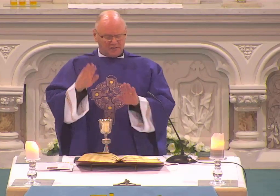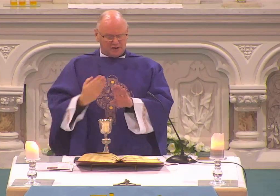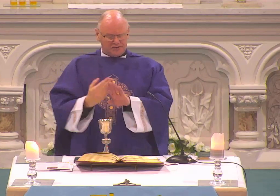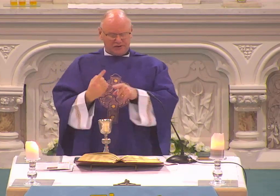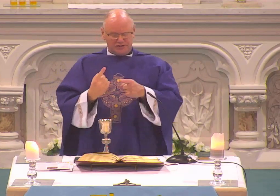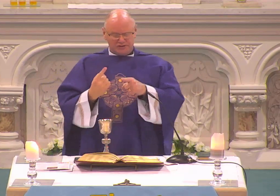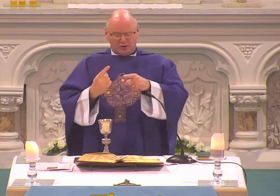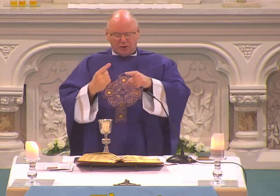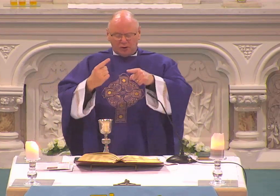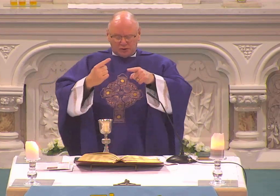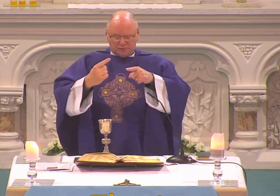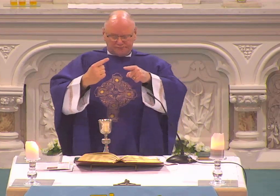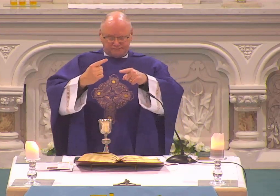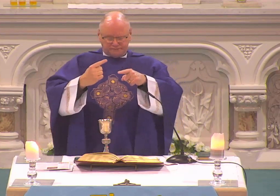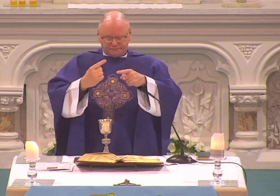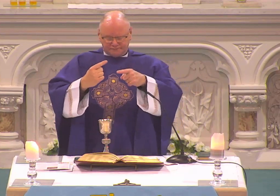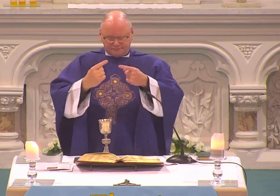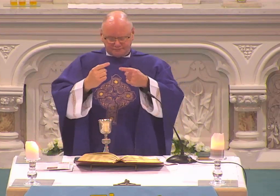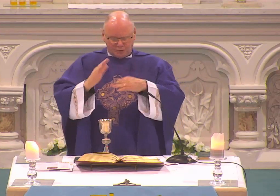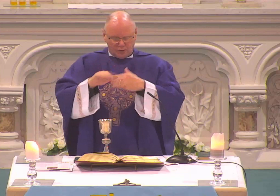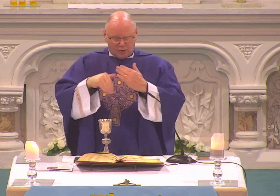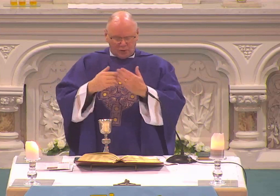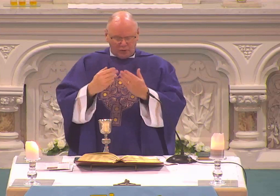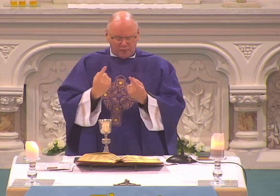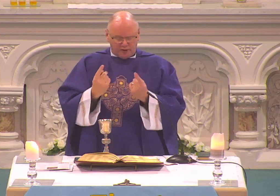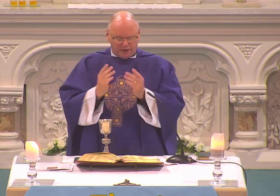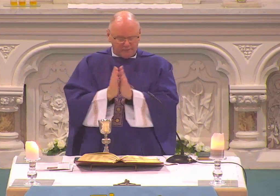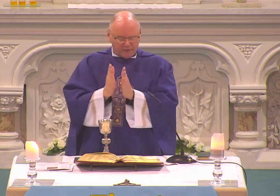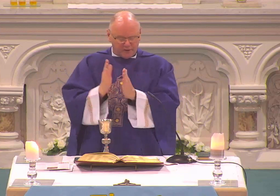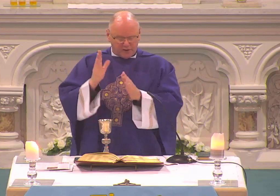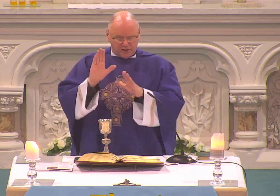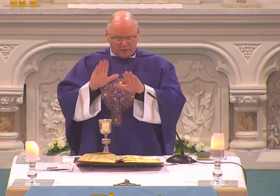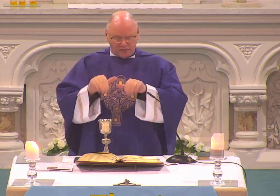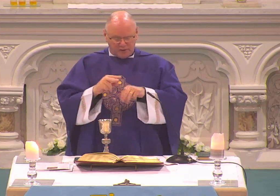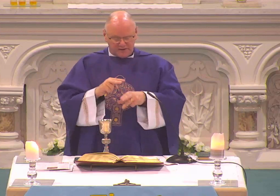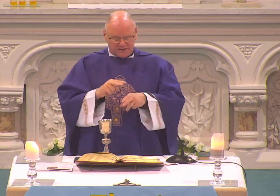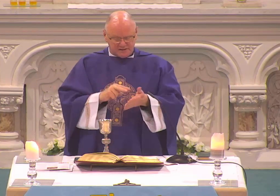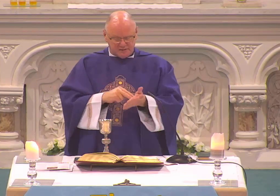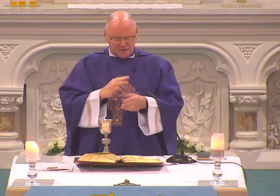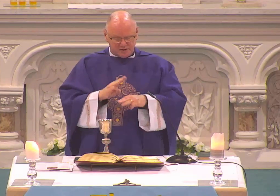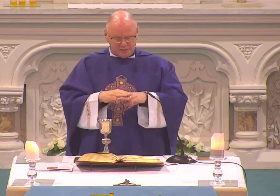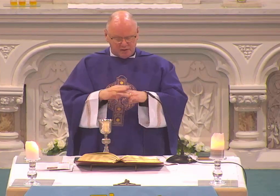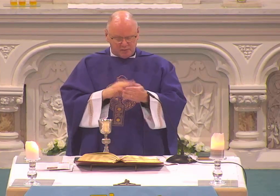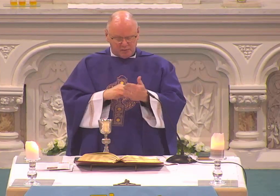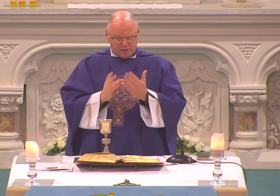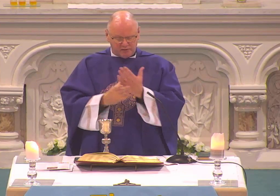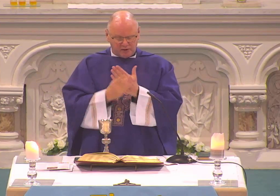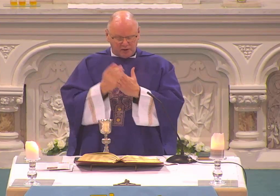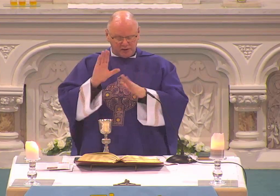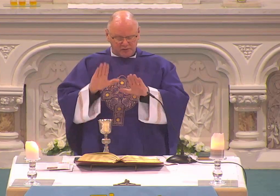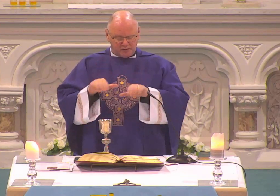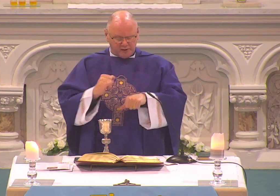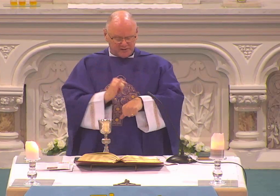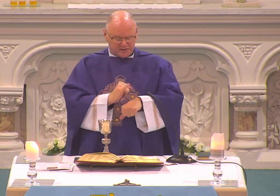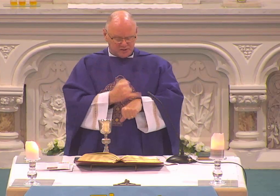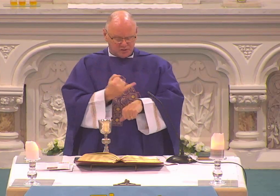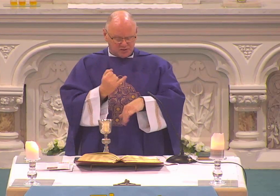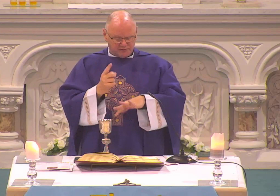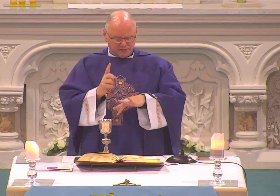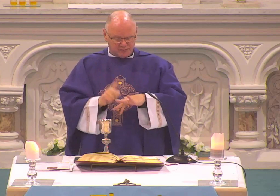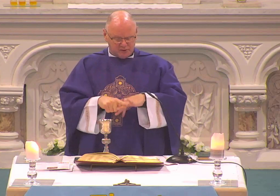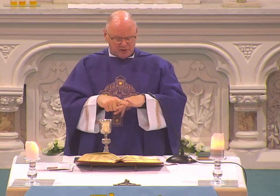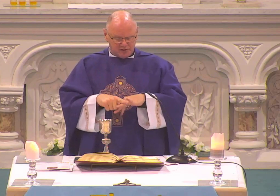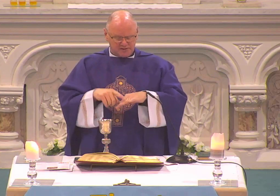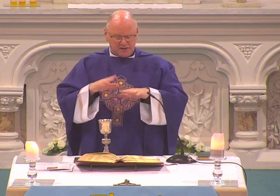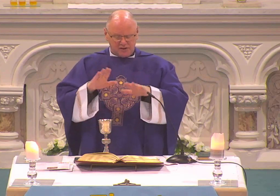Have mercy on us all, we pray, that with the Blessed Virgin Mary, Mother of God, with Blessed Joseph,